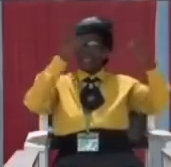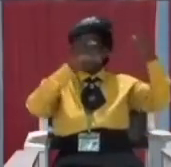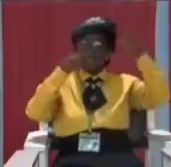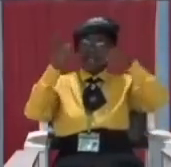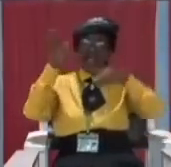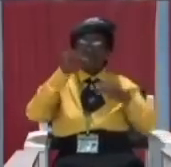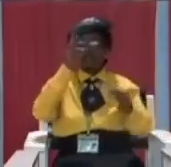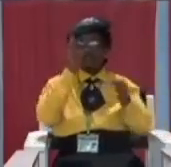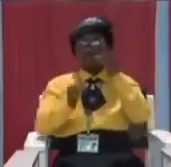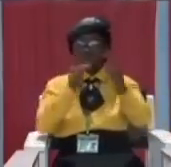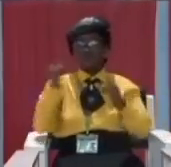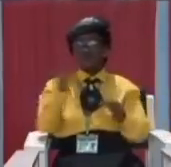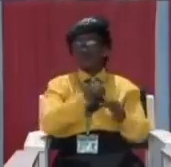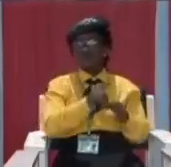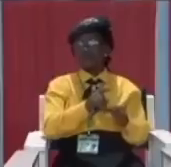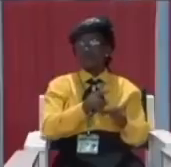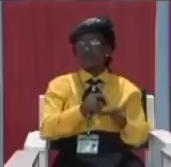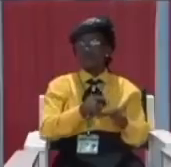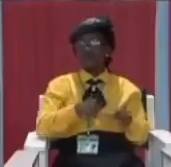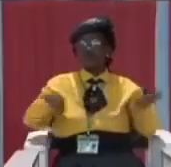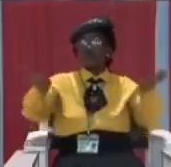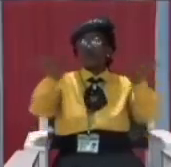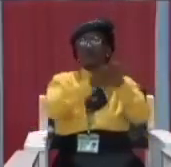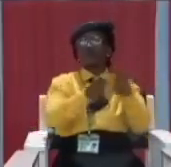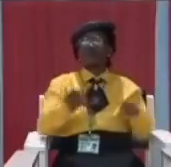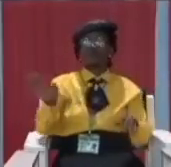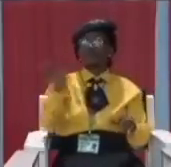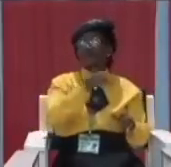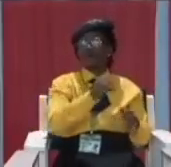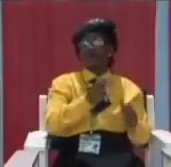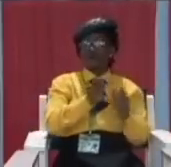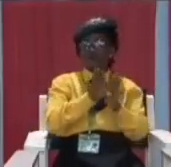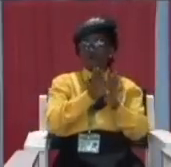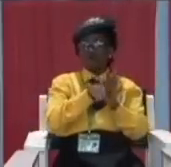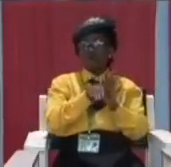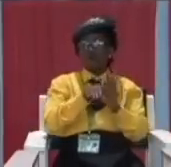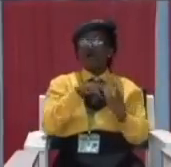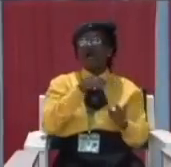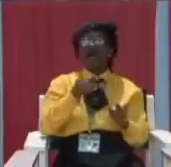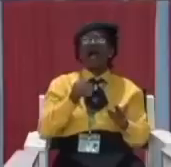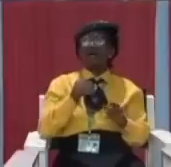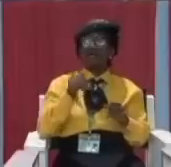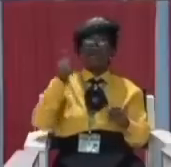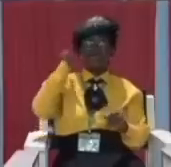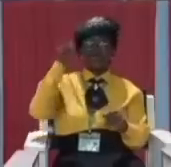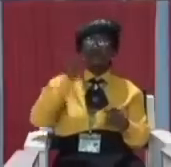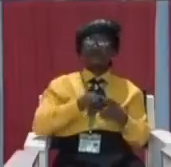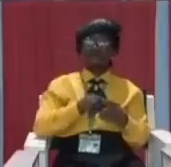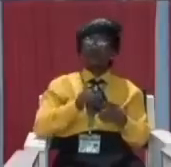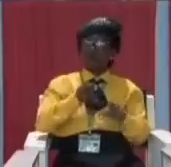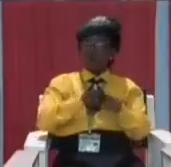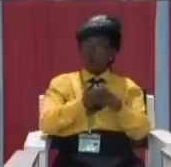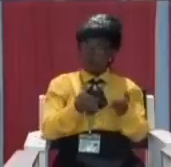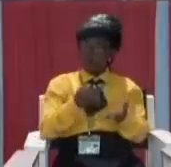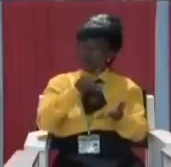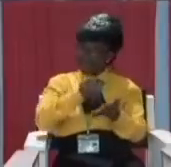If you lock your door and you refuse to open the door, even if the wind is blowing